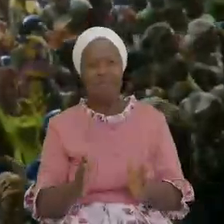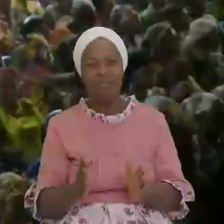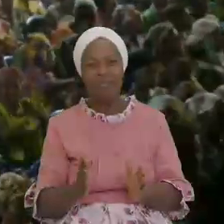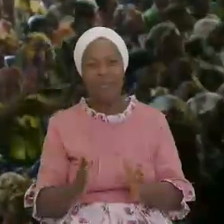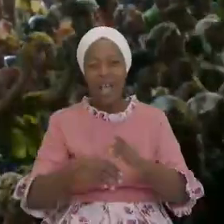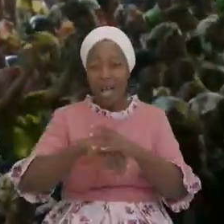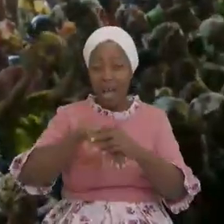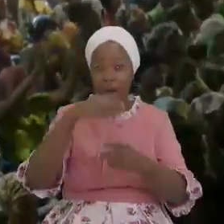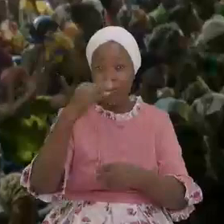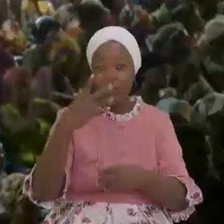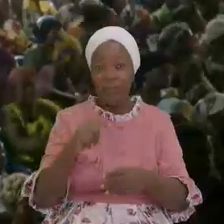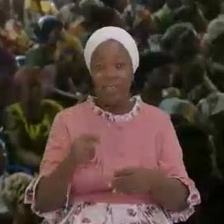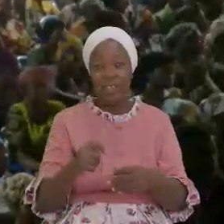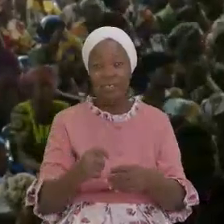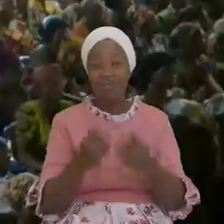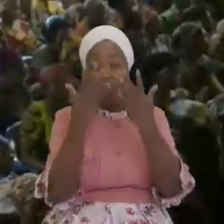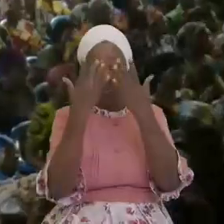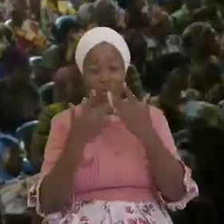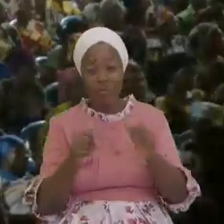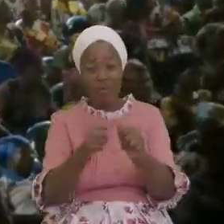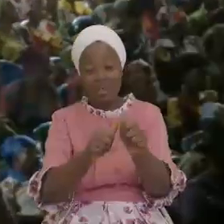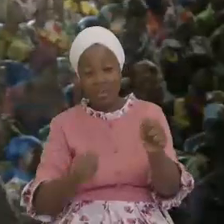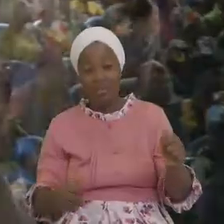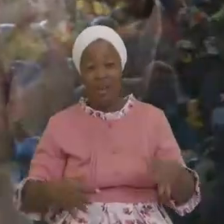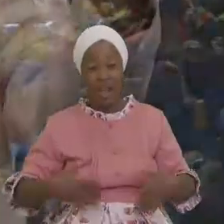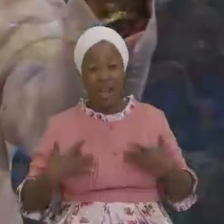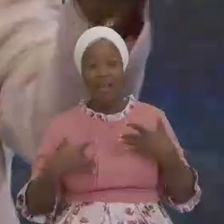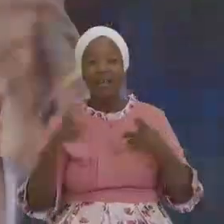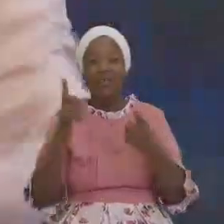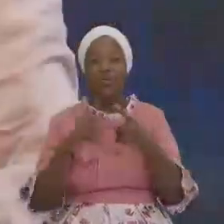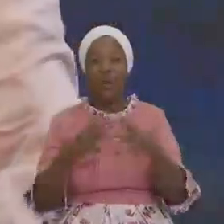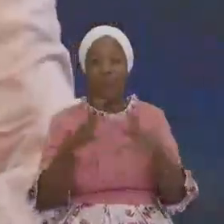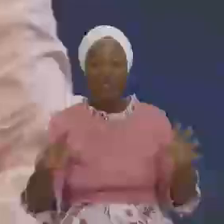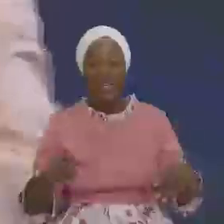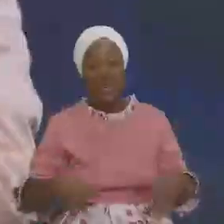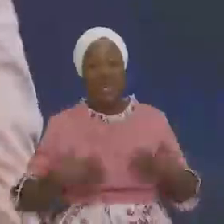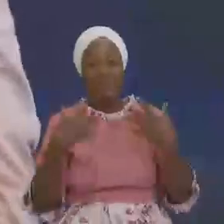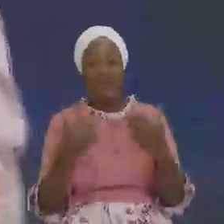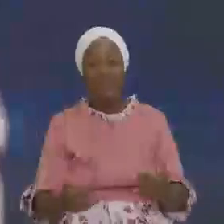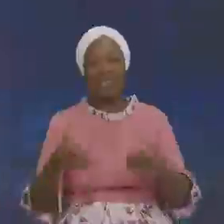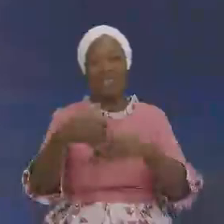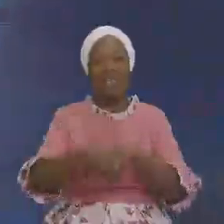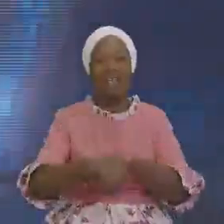Out of the abated, aborted life to abundant life tonight.